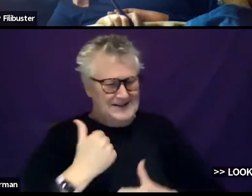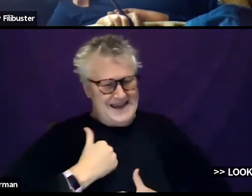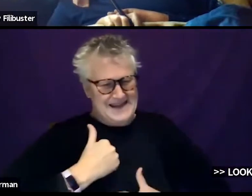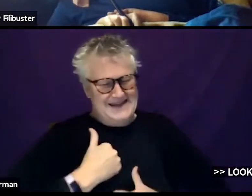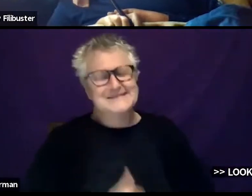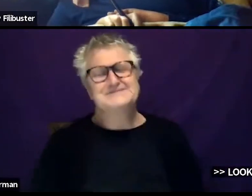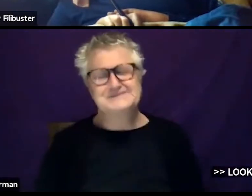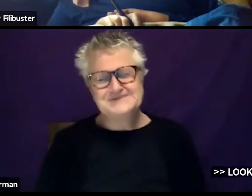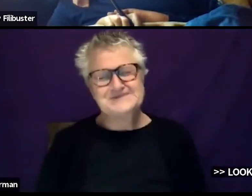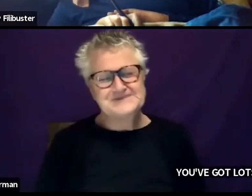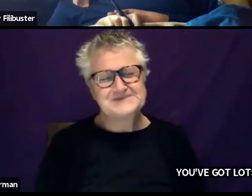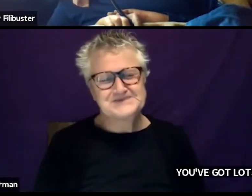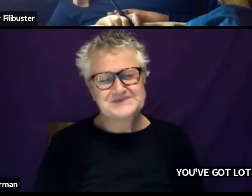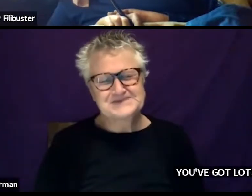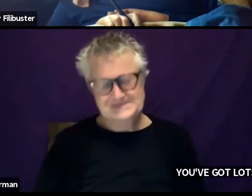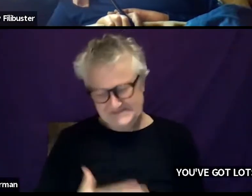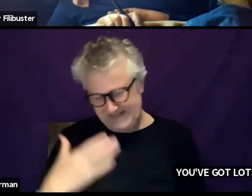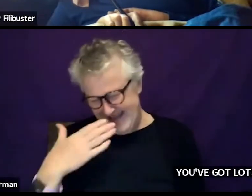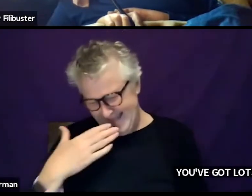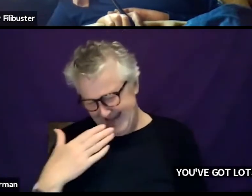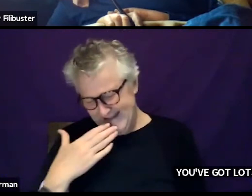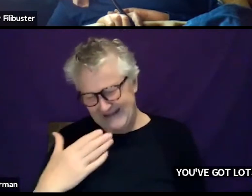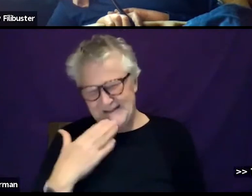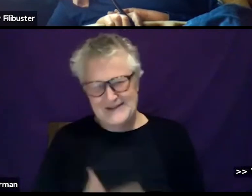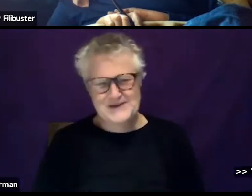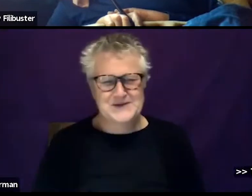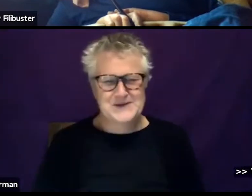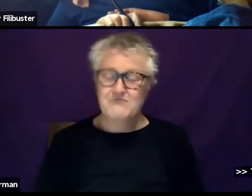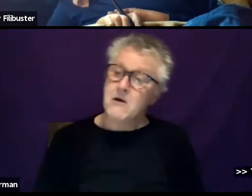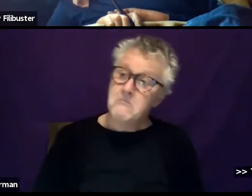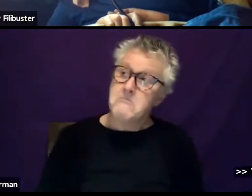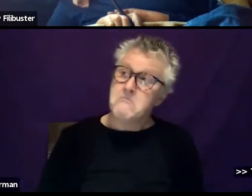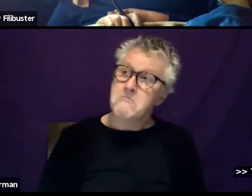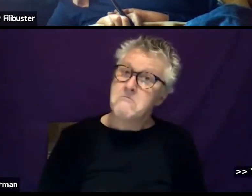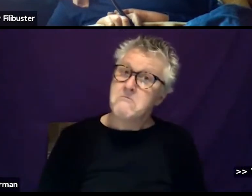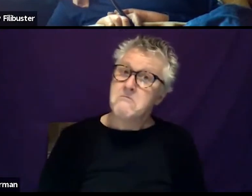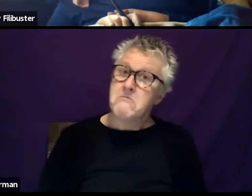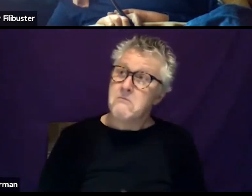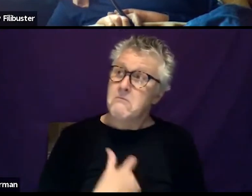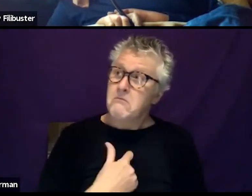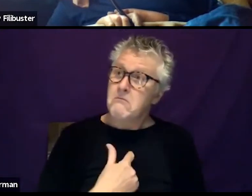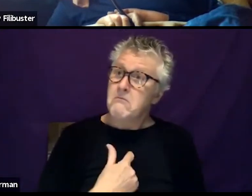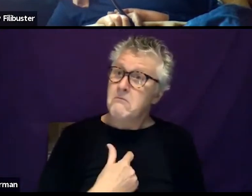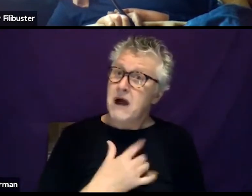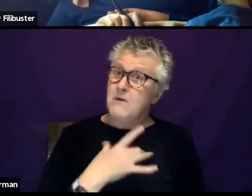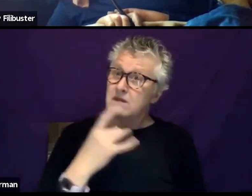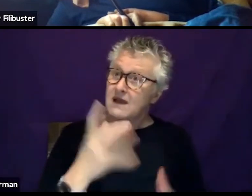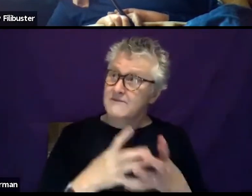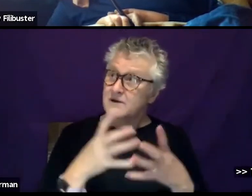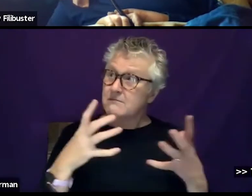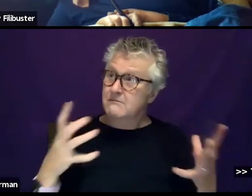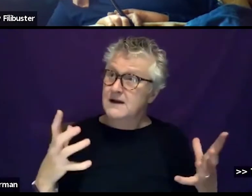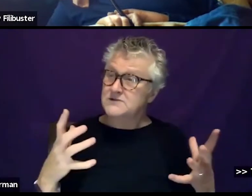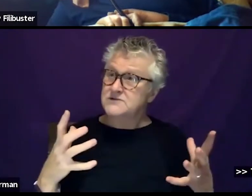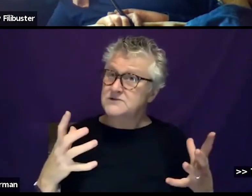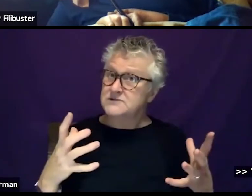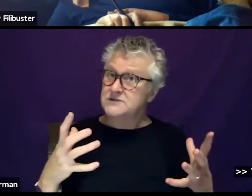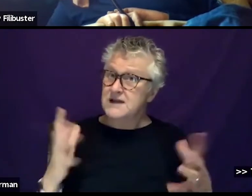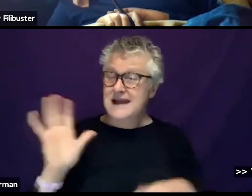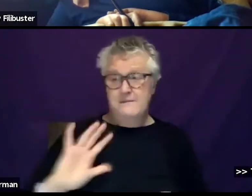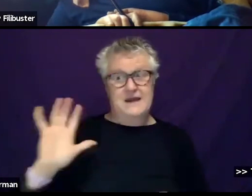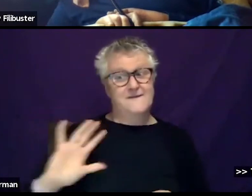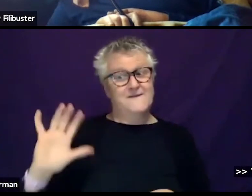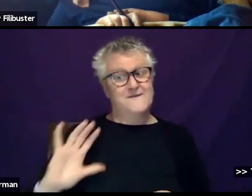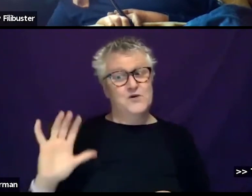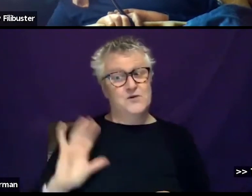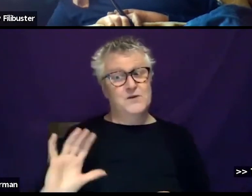Yes. Thank you. I would very much like to, being a former historian of the British Empire as well. I could